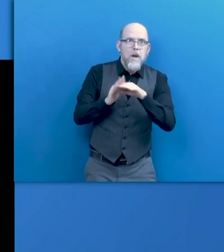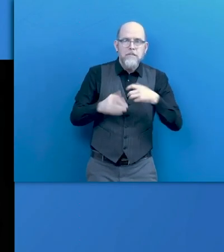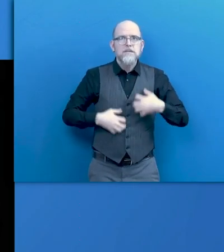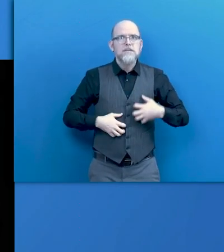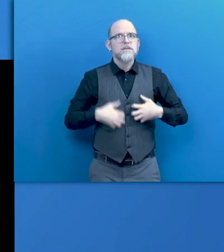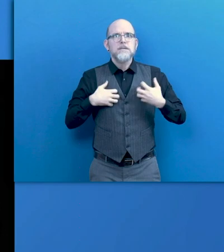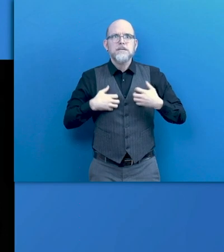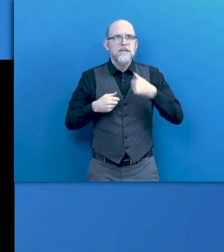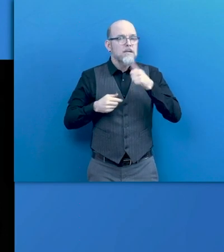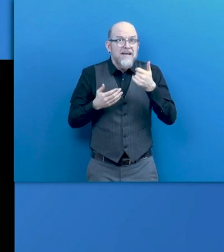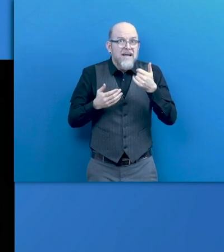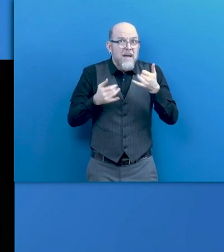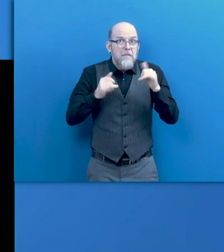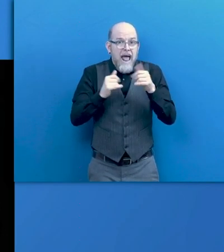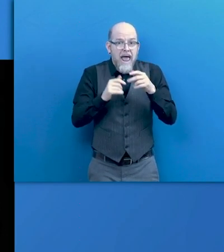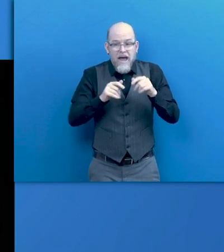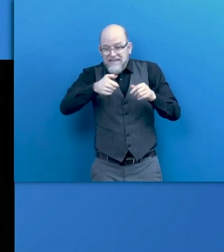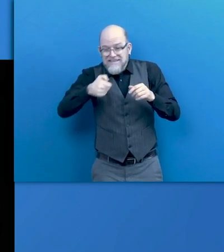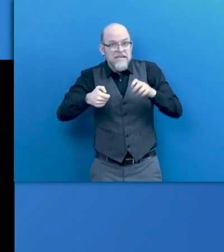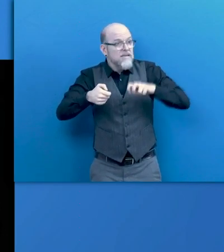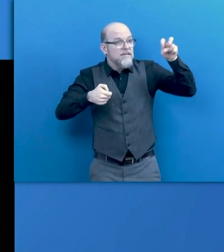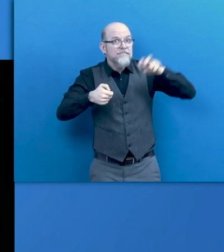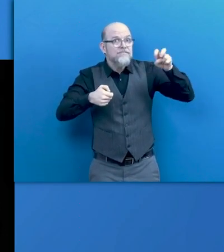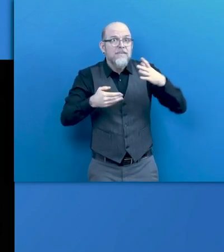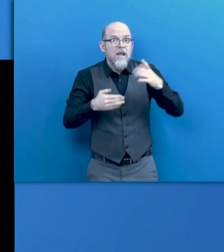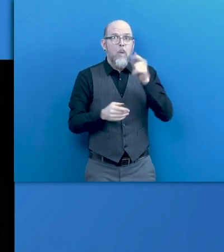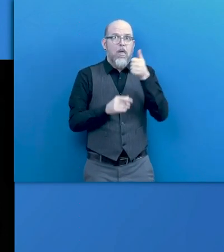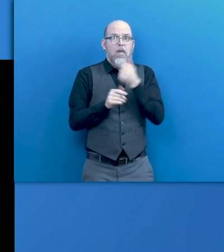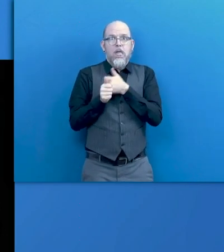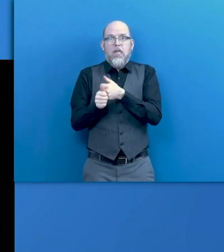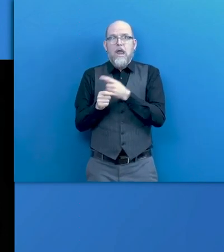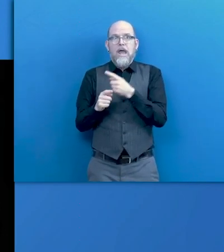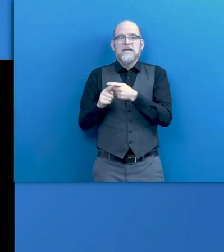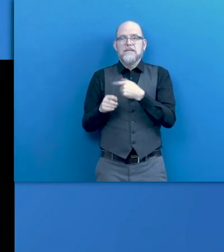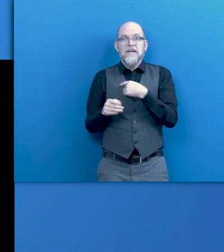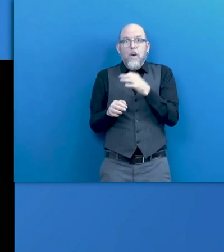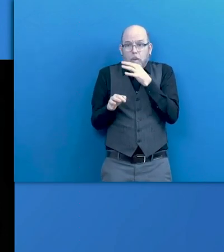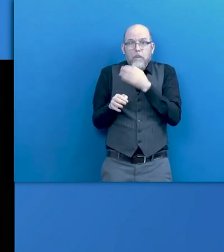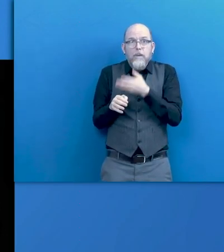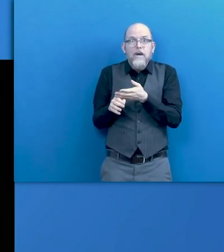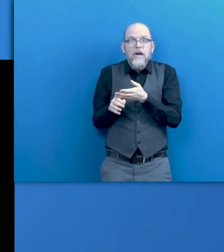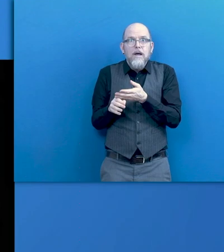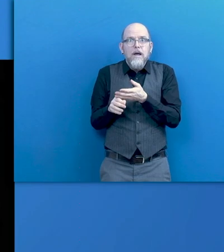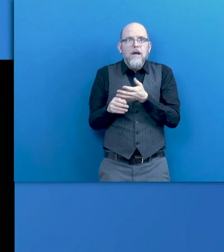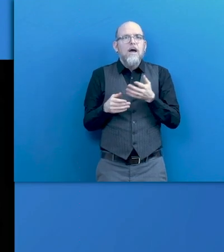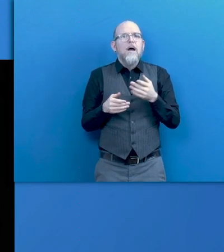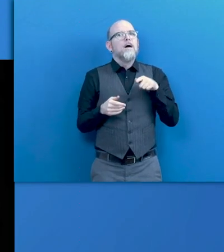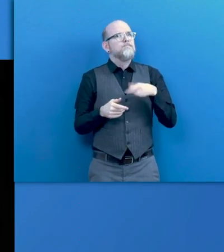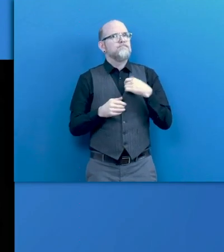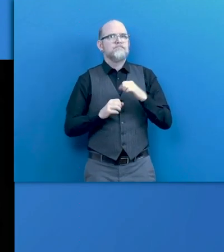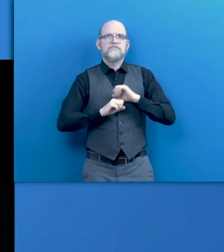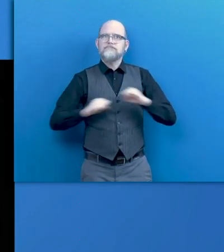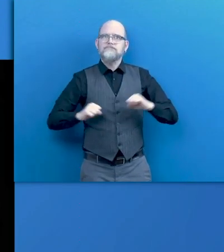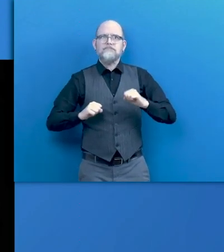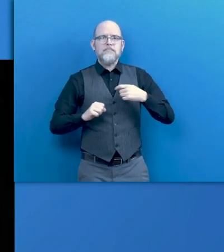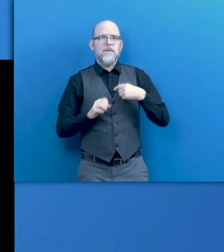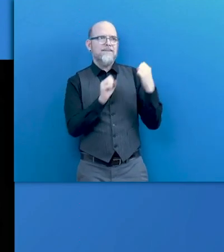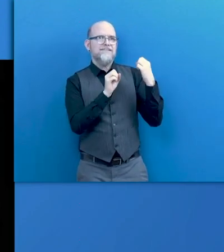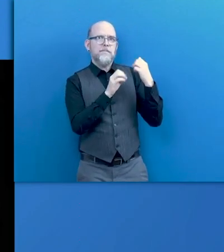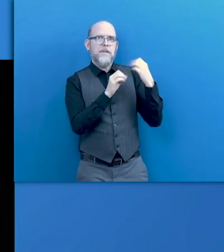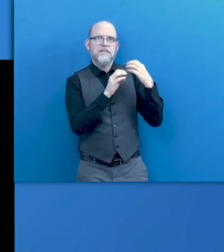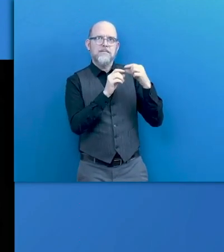the end of the day, I can't do anything with jumping with the key X. As hardcore gamer, eigentlich am Ende des Tages, ich kann mit Springen auf